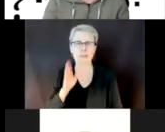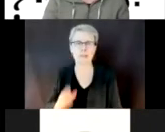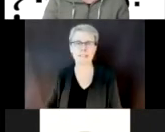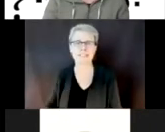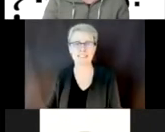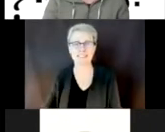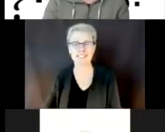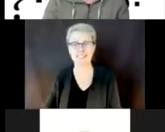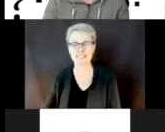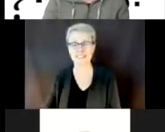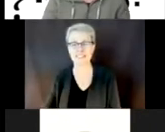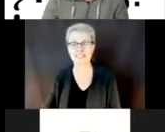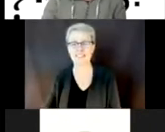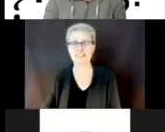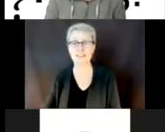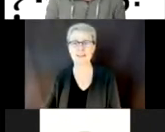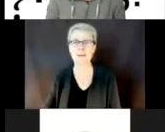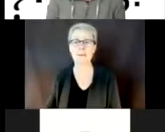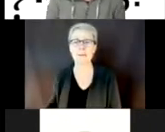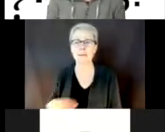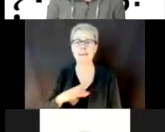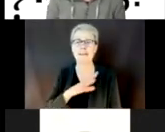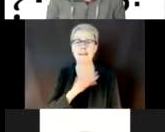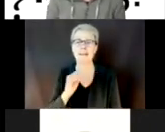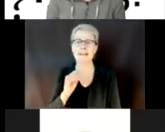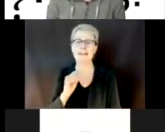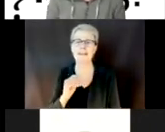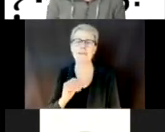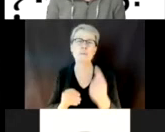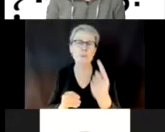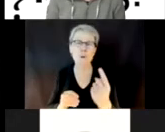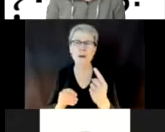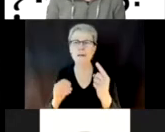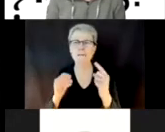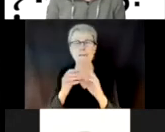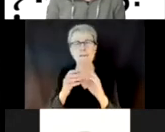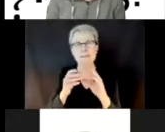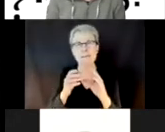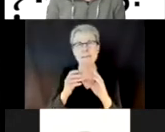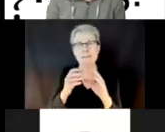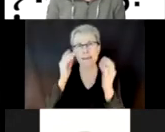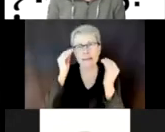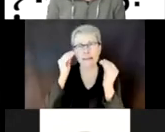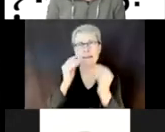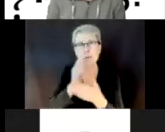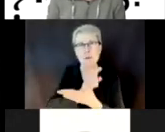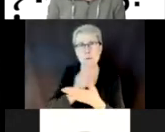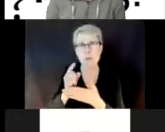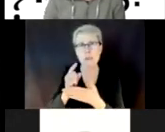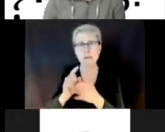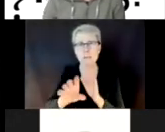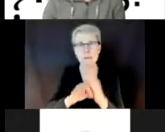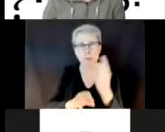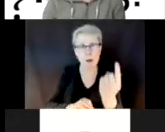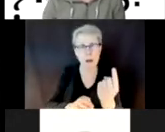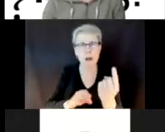Just take one session or 1 week and figure out your goal, and take the next one and figure out your audience, and so on